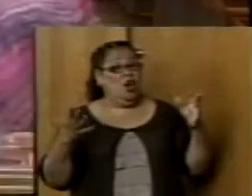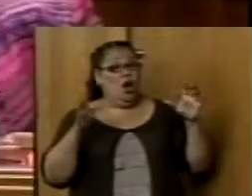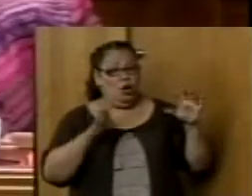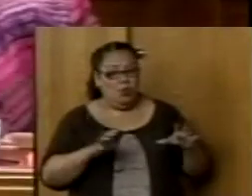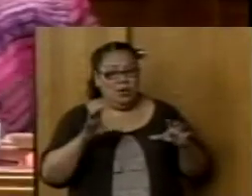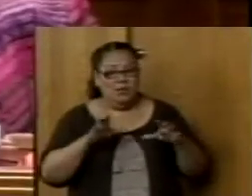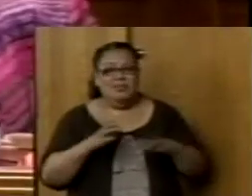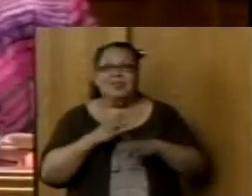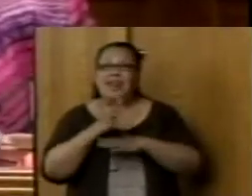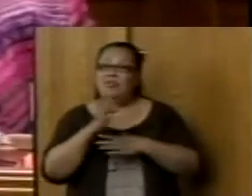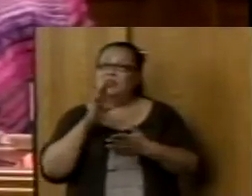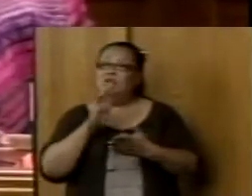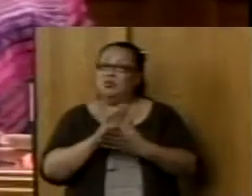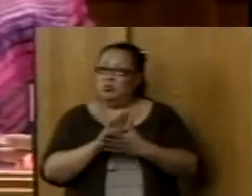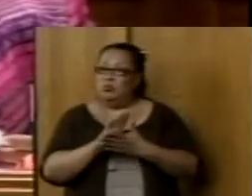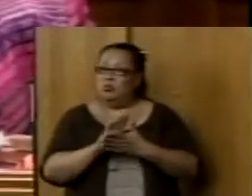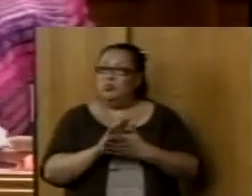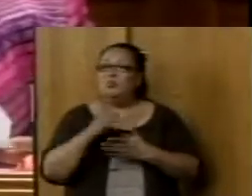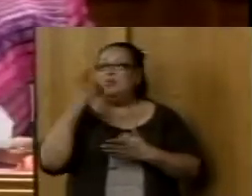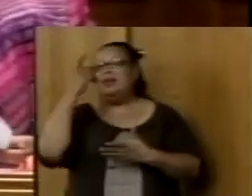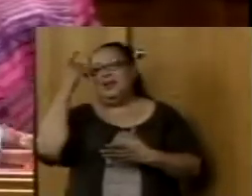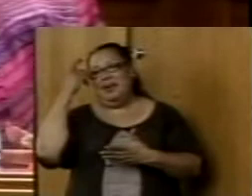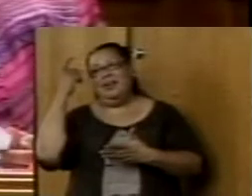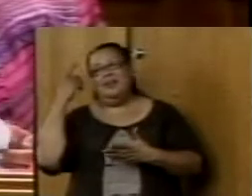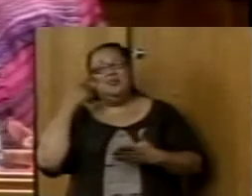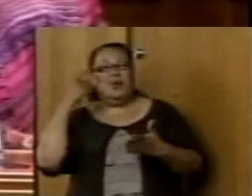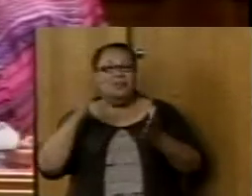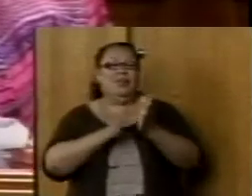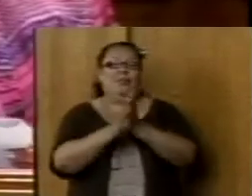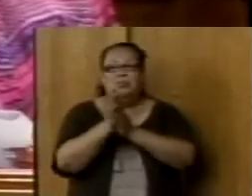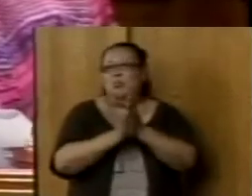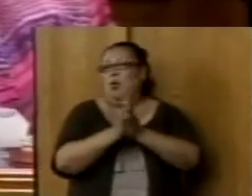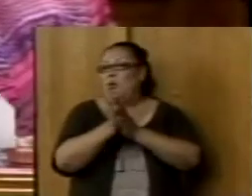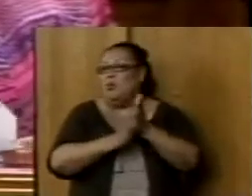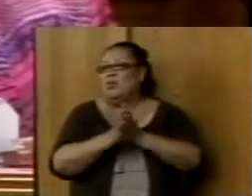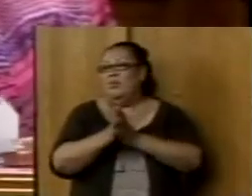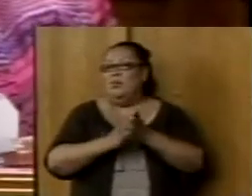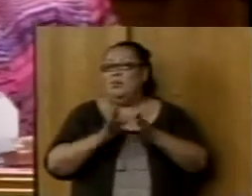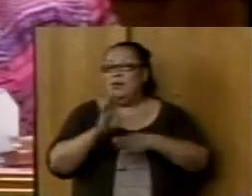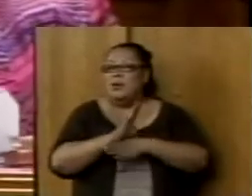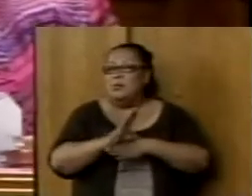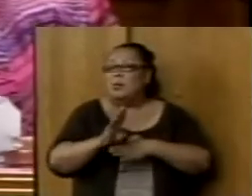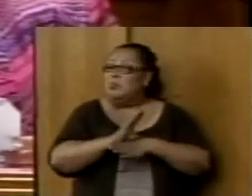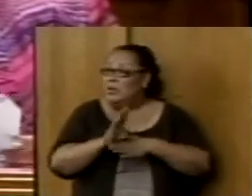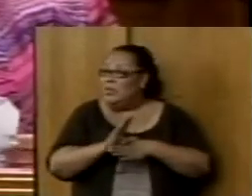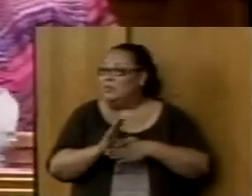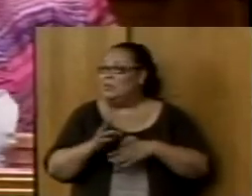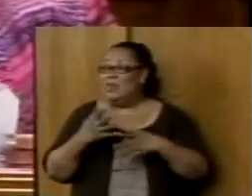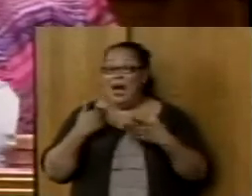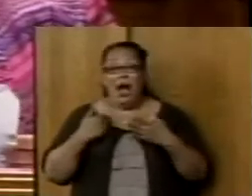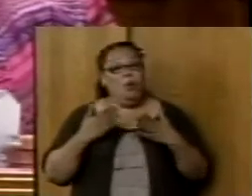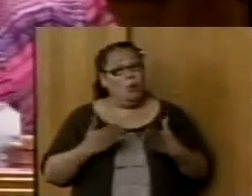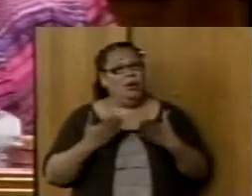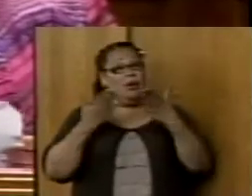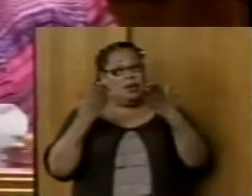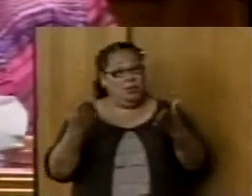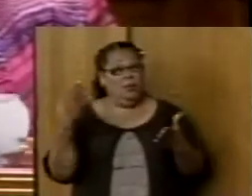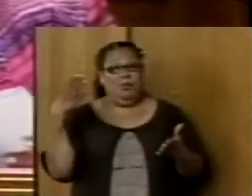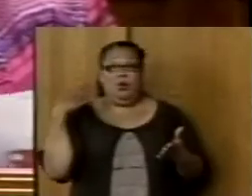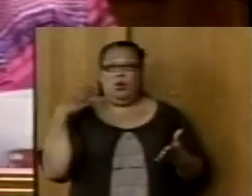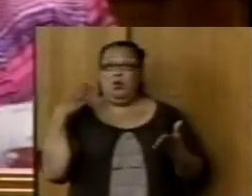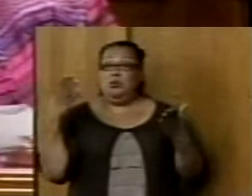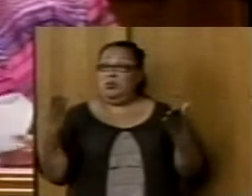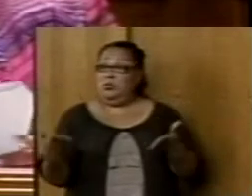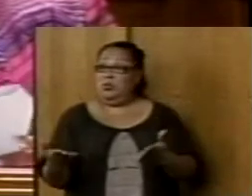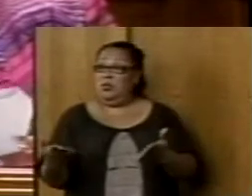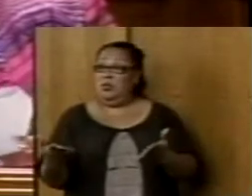after school, which is very important, I think, because we got to keep them motivated, keep them together, and keep them busy. I want to commend the coaches that are here with